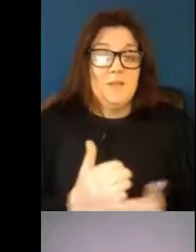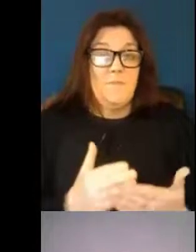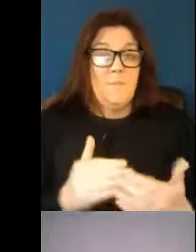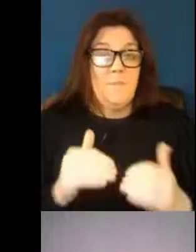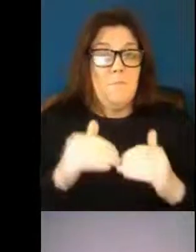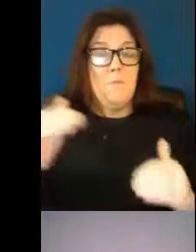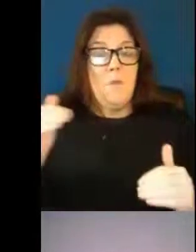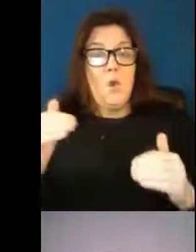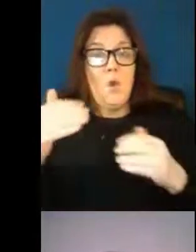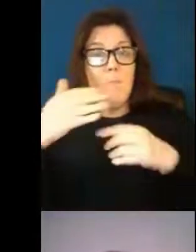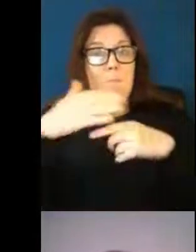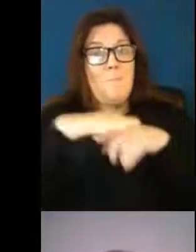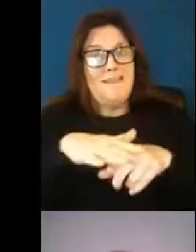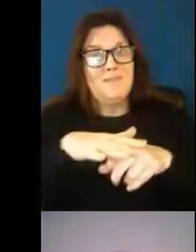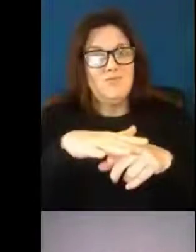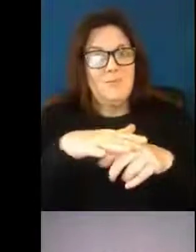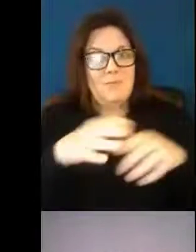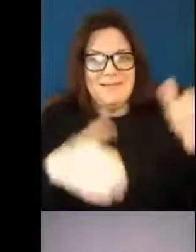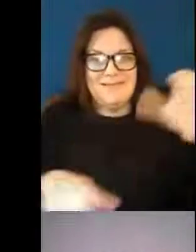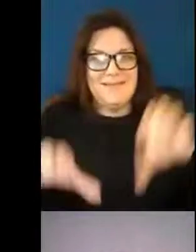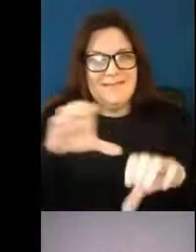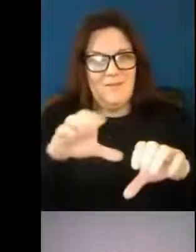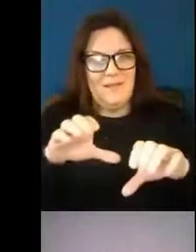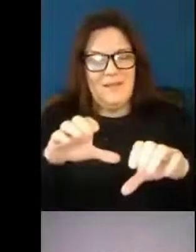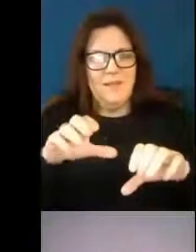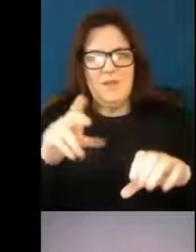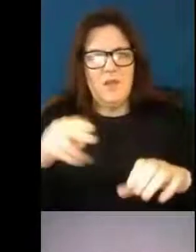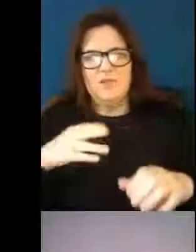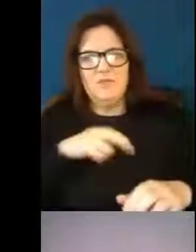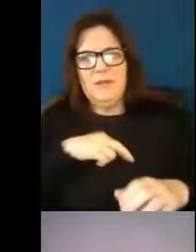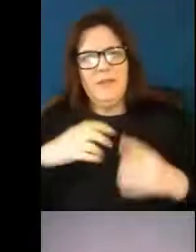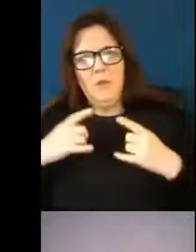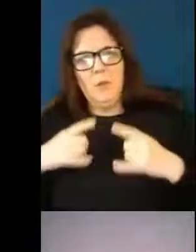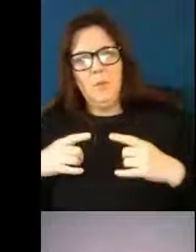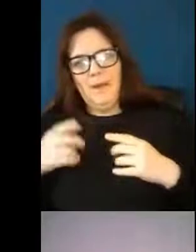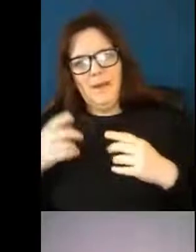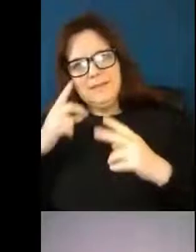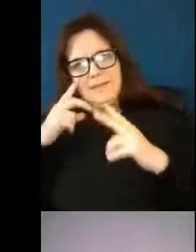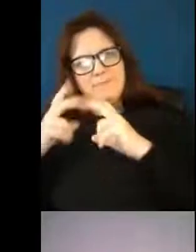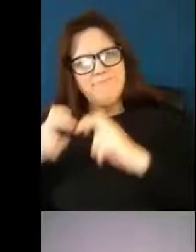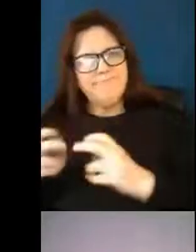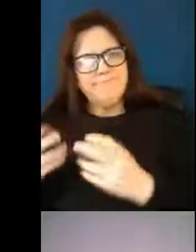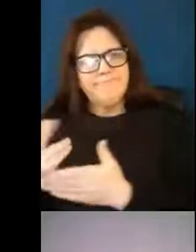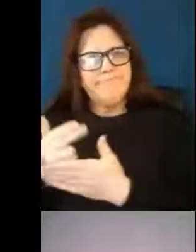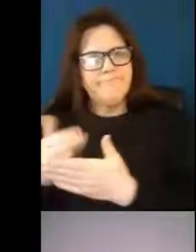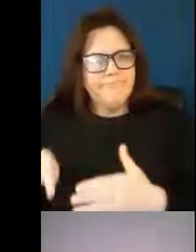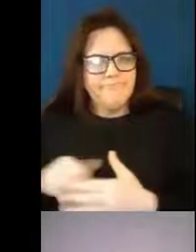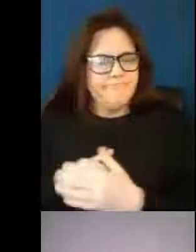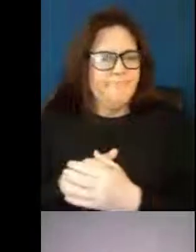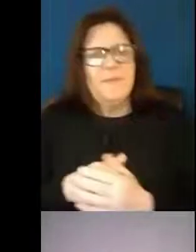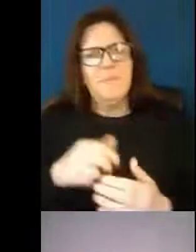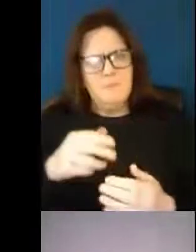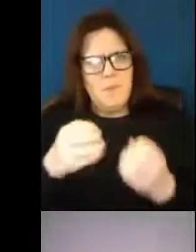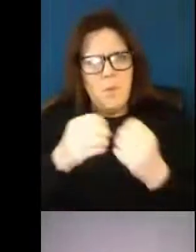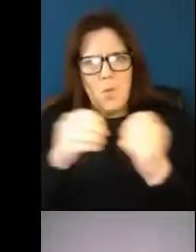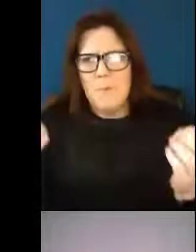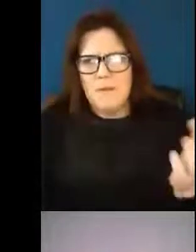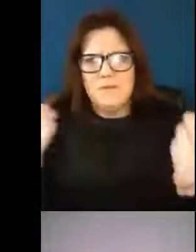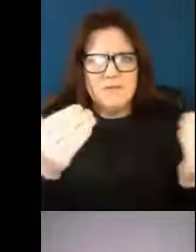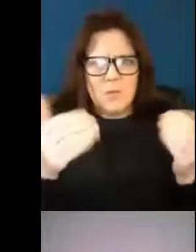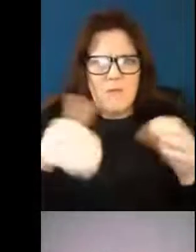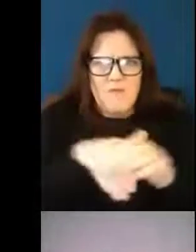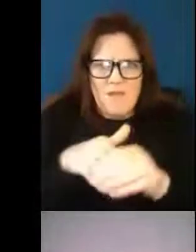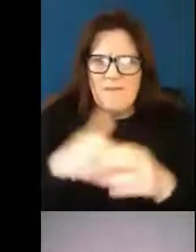more mainstream scientific rather than the humanities. So be open to involving and inviting